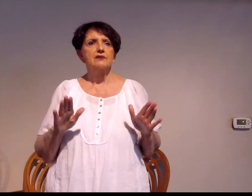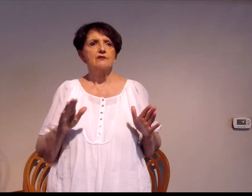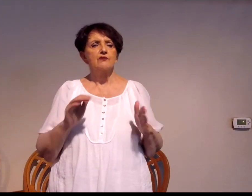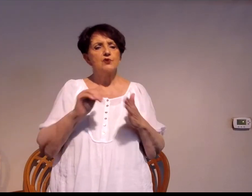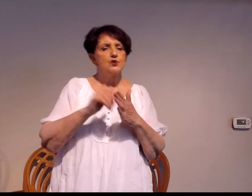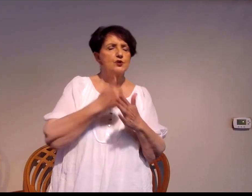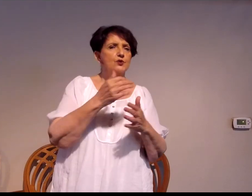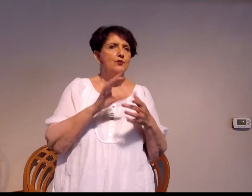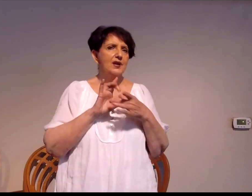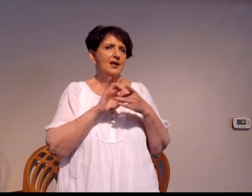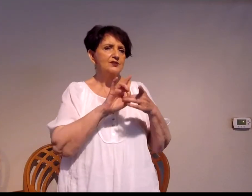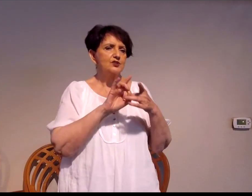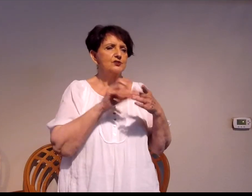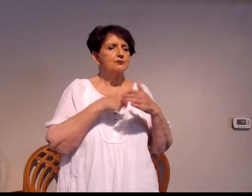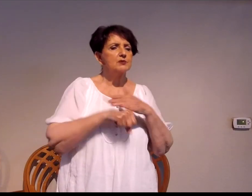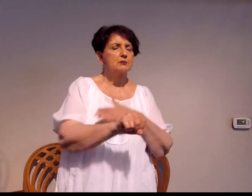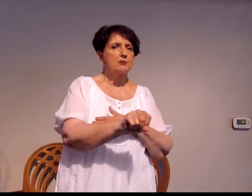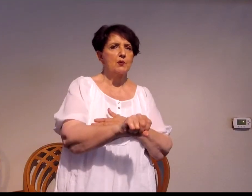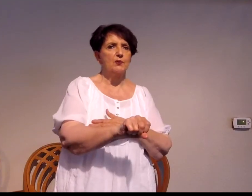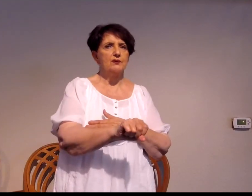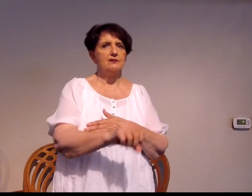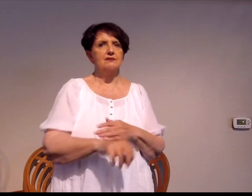born.